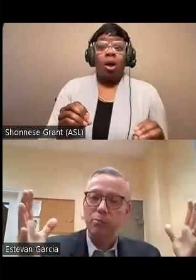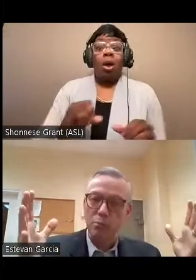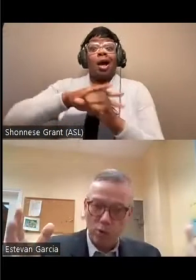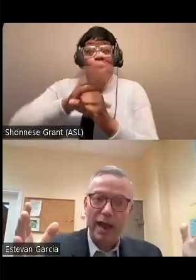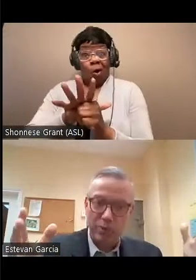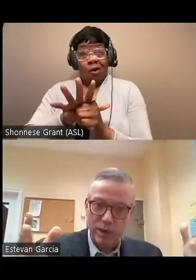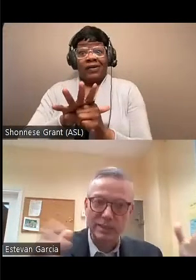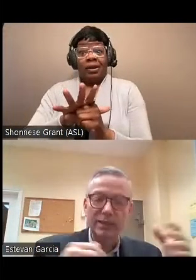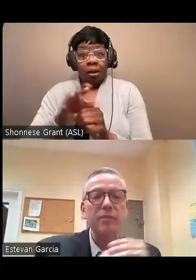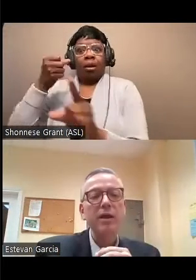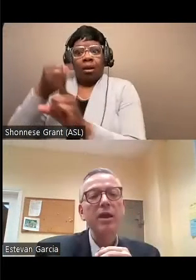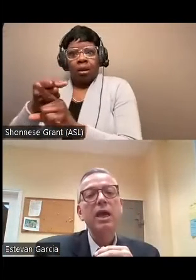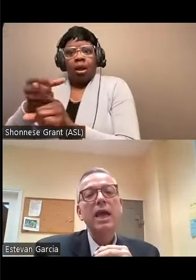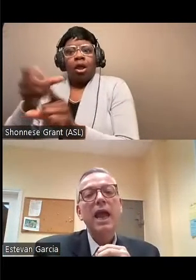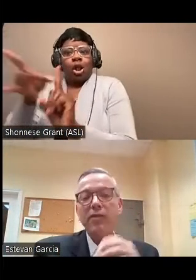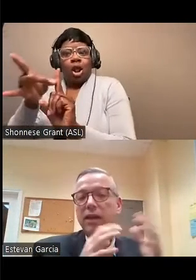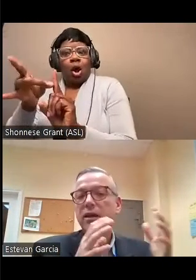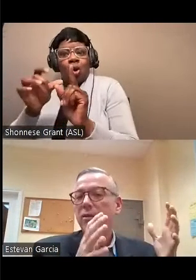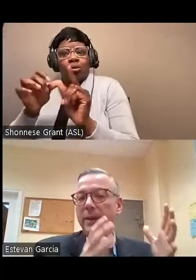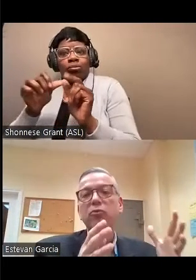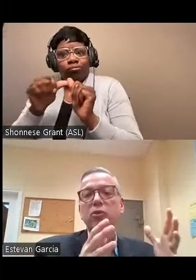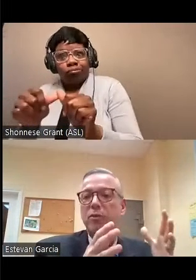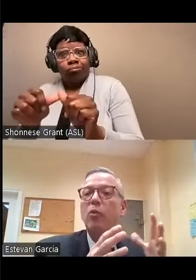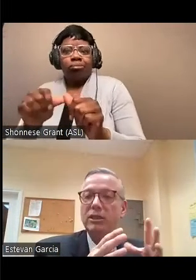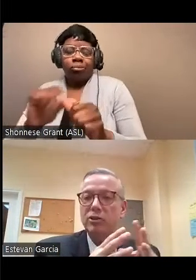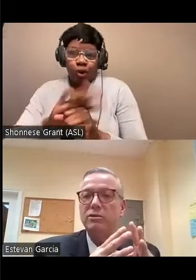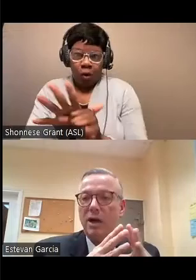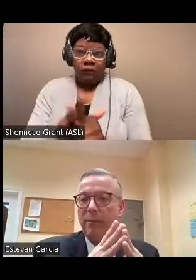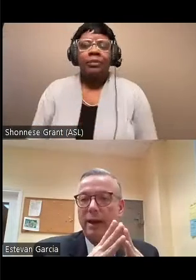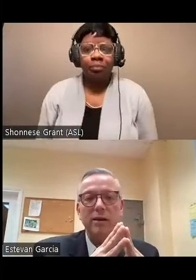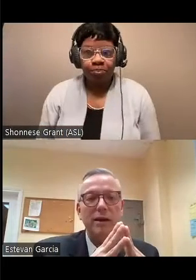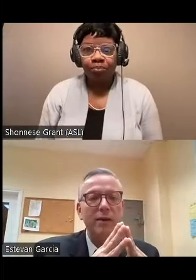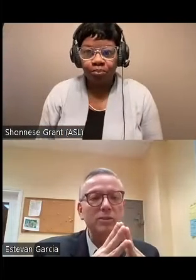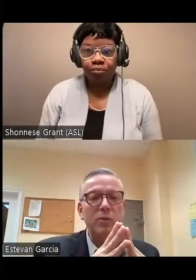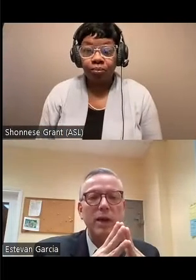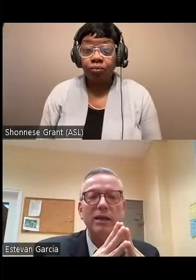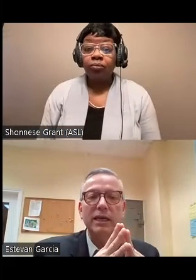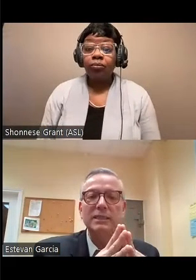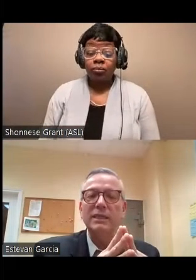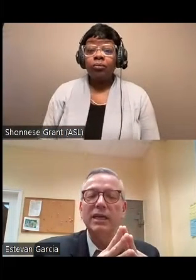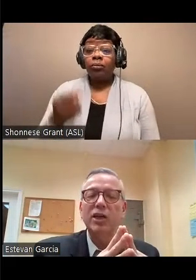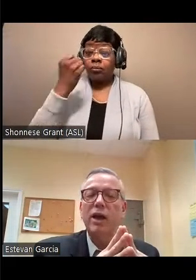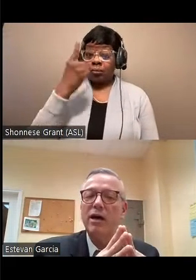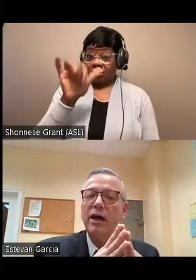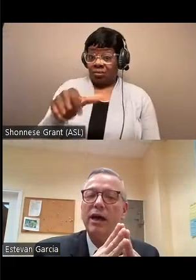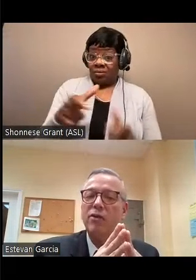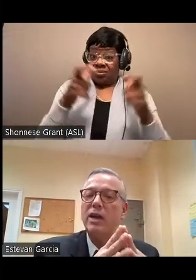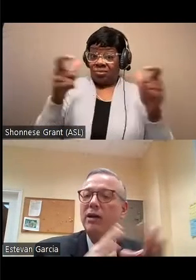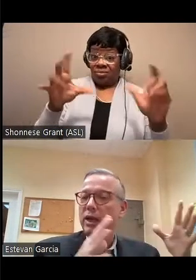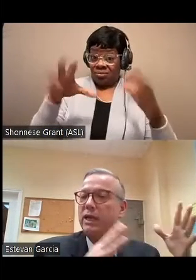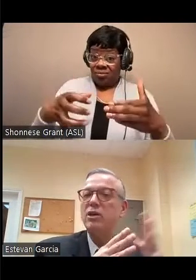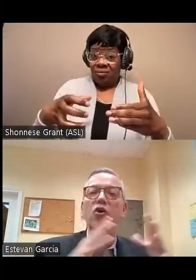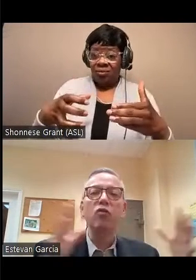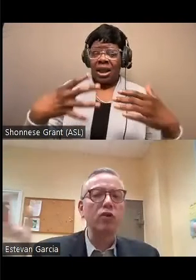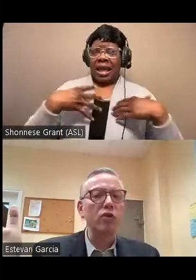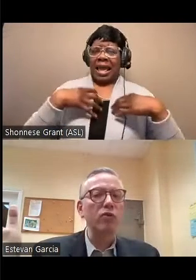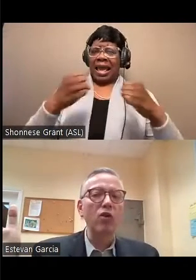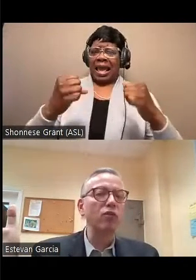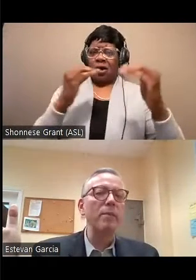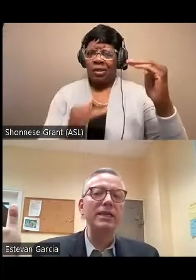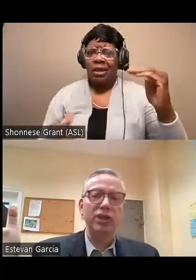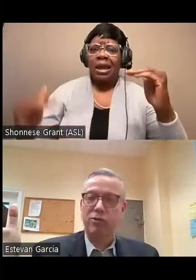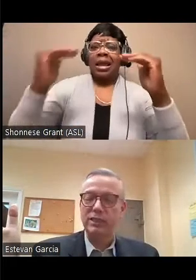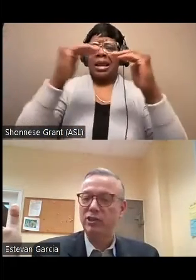just more at risk. And then the big group that we should talk about as well is health inequities